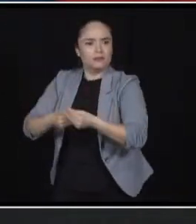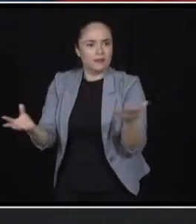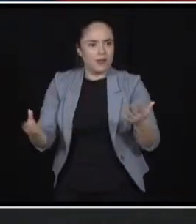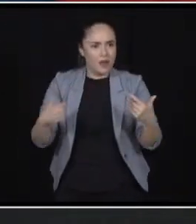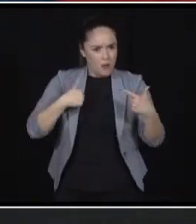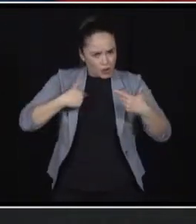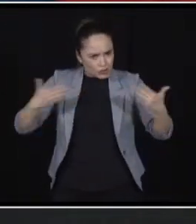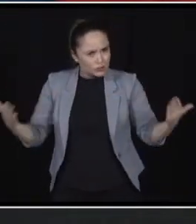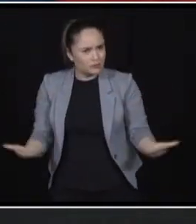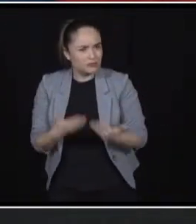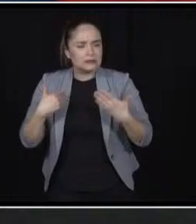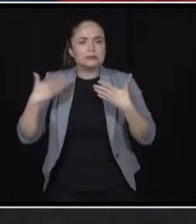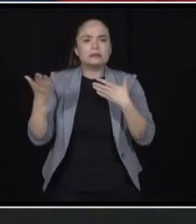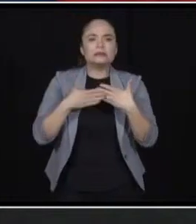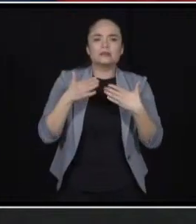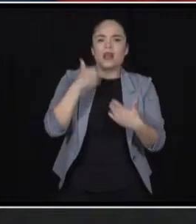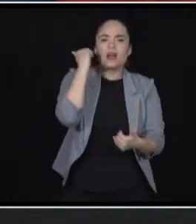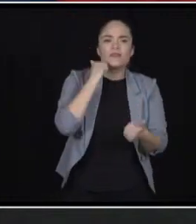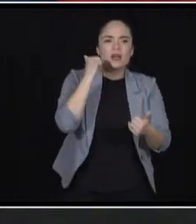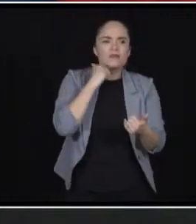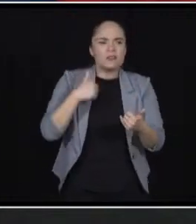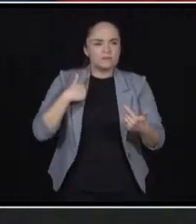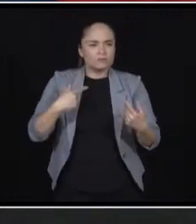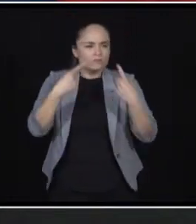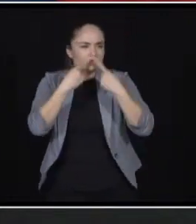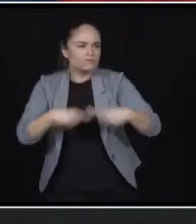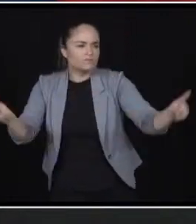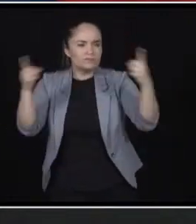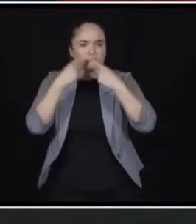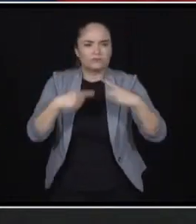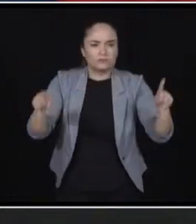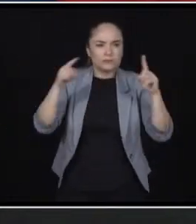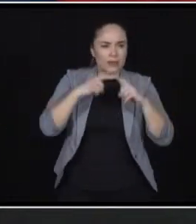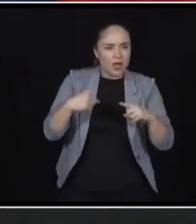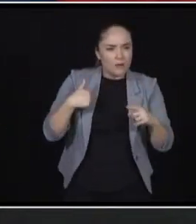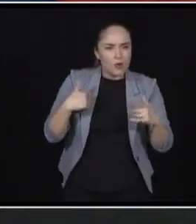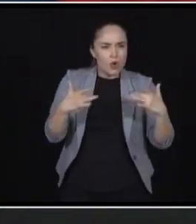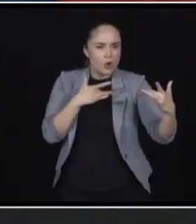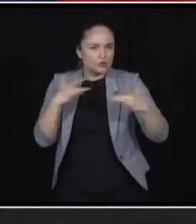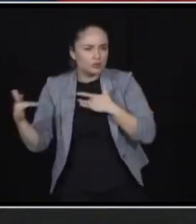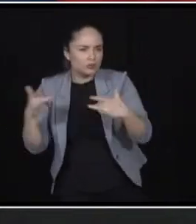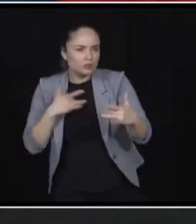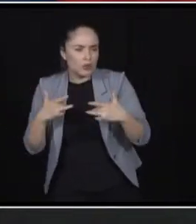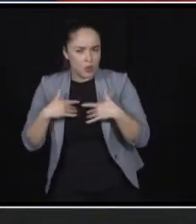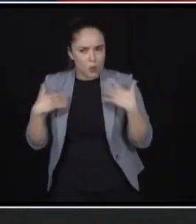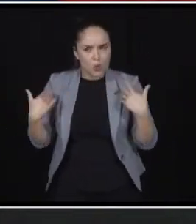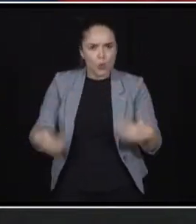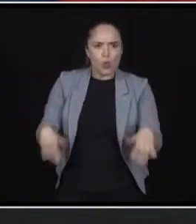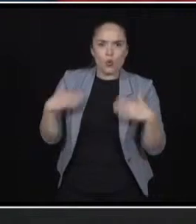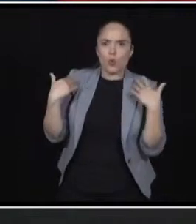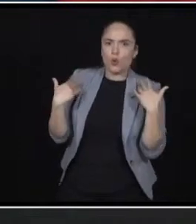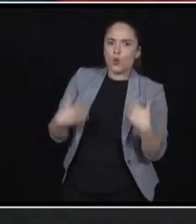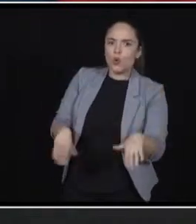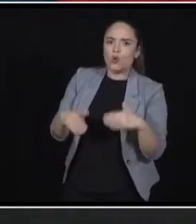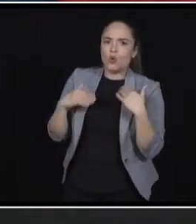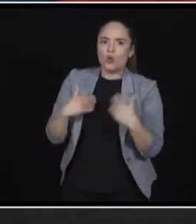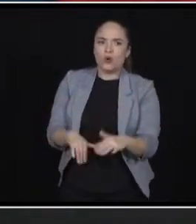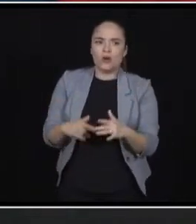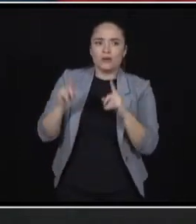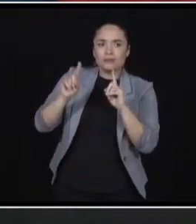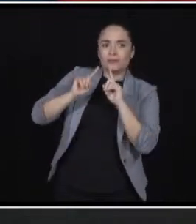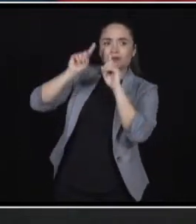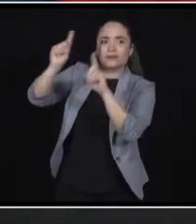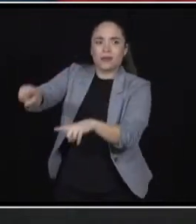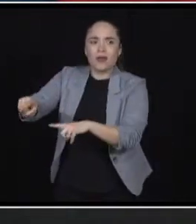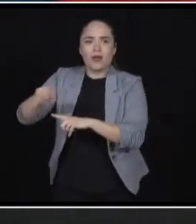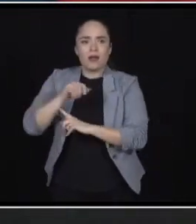day saying, you know, I'm very, very concerned, extremely concerned. But when I was at Apotex and we're